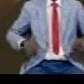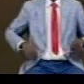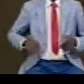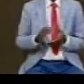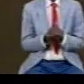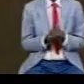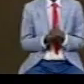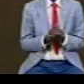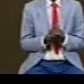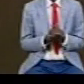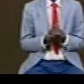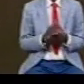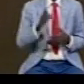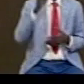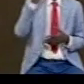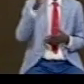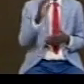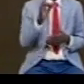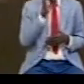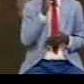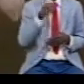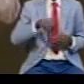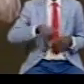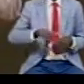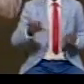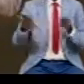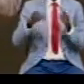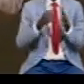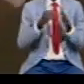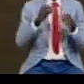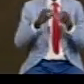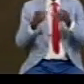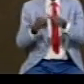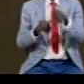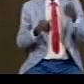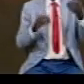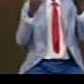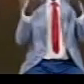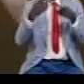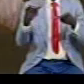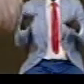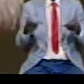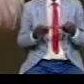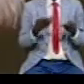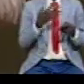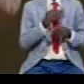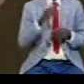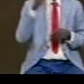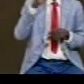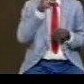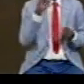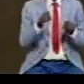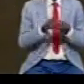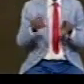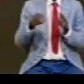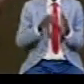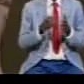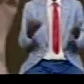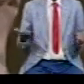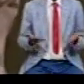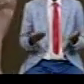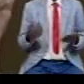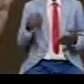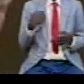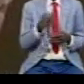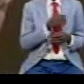The Lord is still doing it in several other places, and he's also doing it here. We'll continue to listen